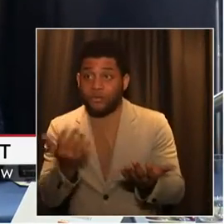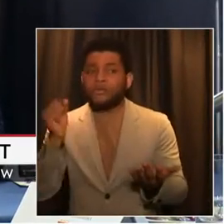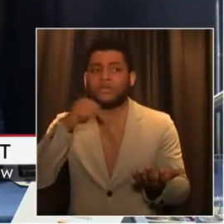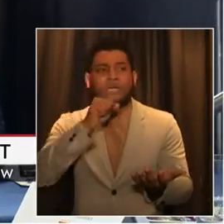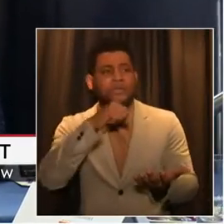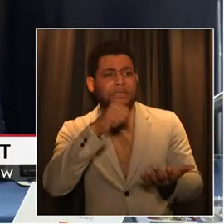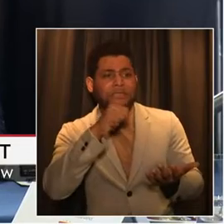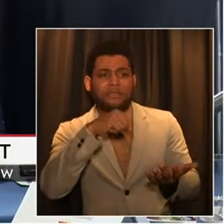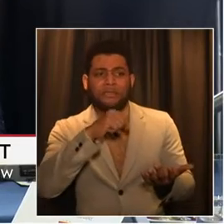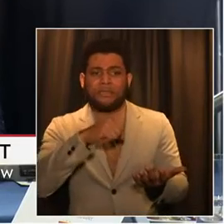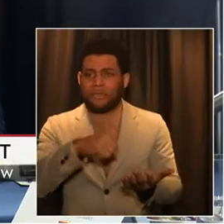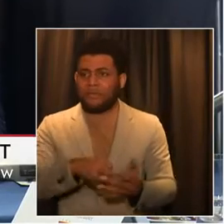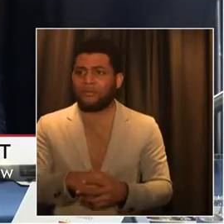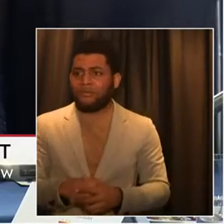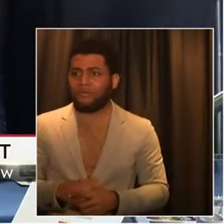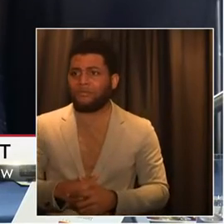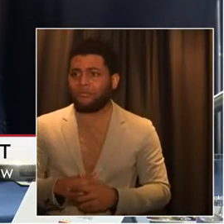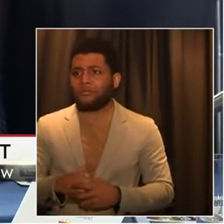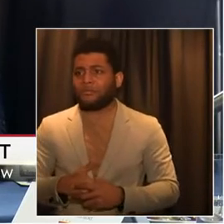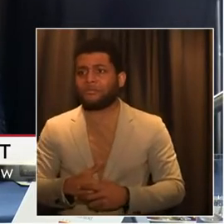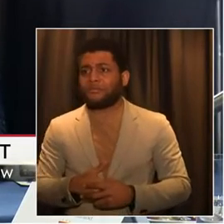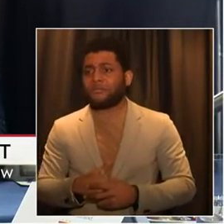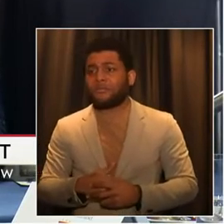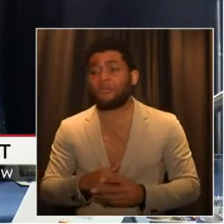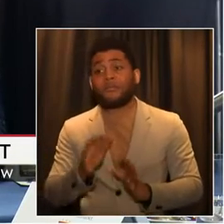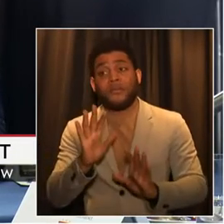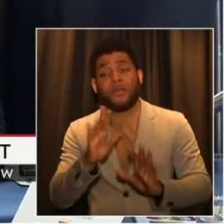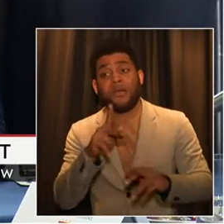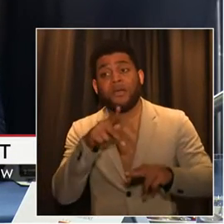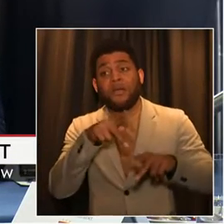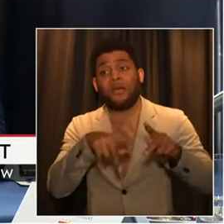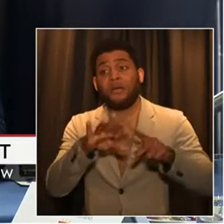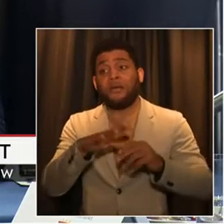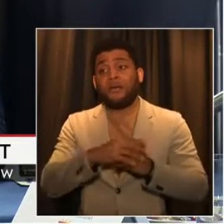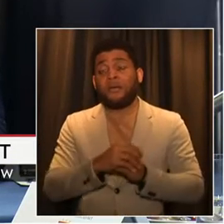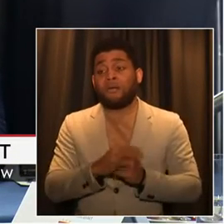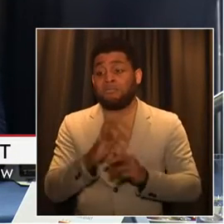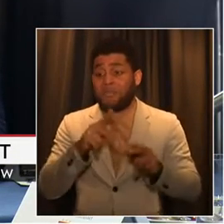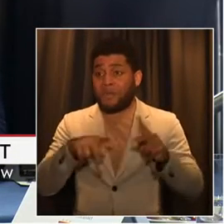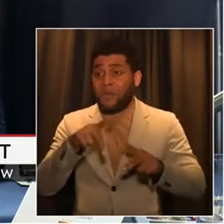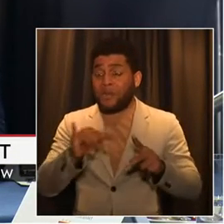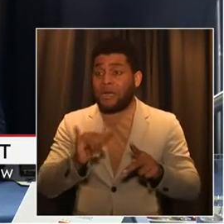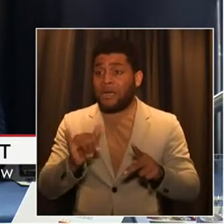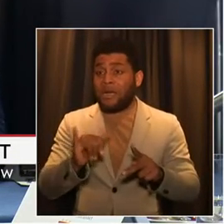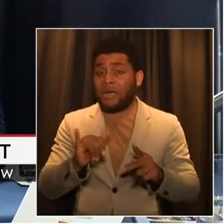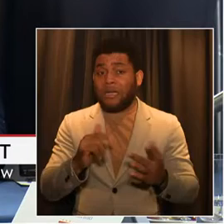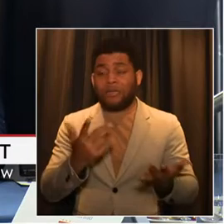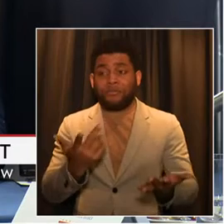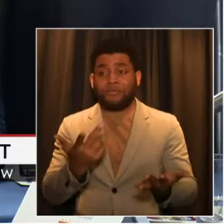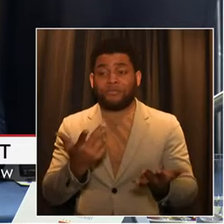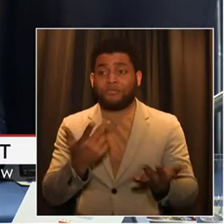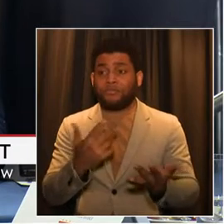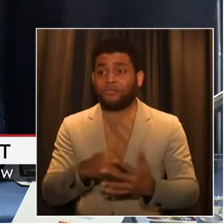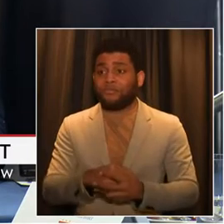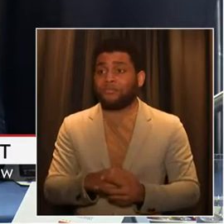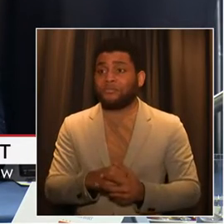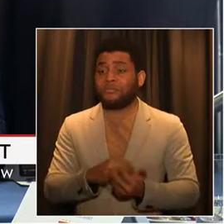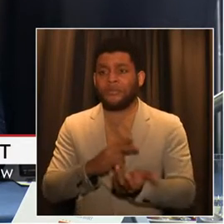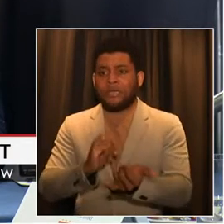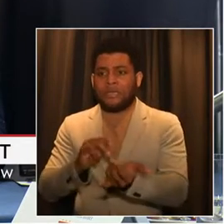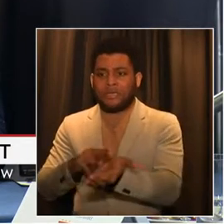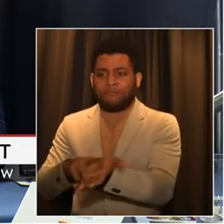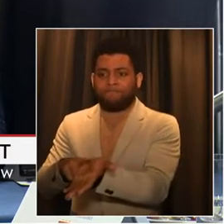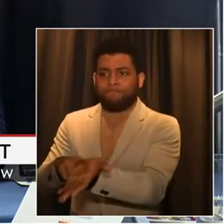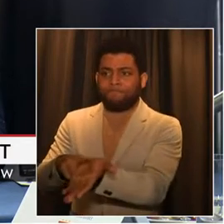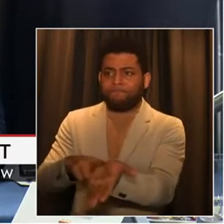that. You know, people like Richard Florida, Dror Polak, they're talking about these things, and I think they're right